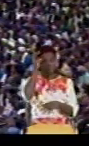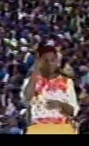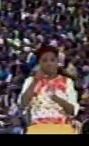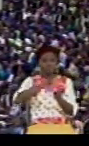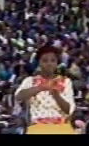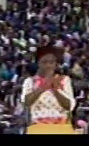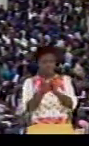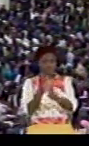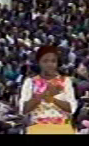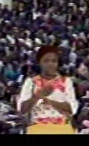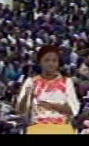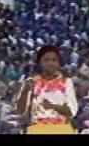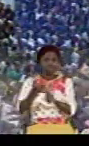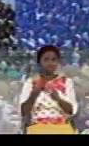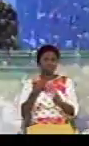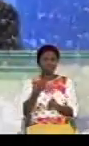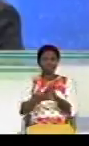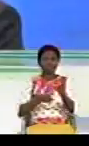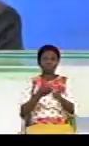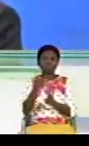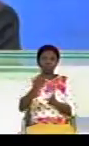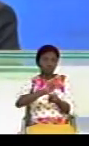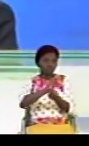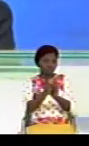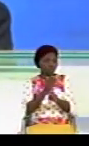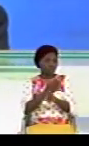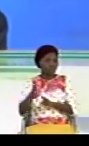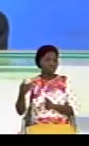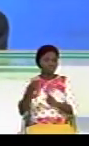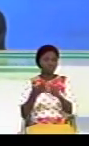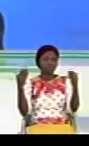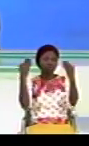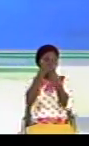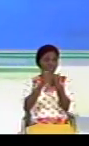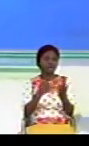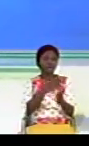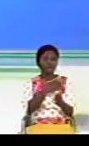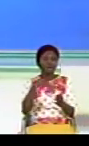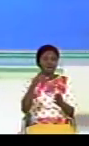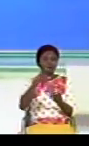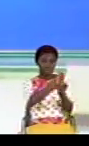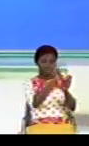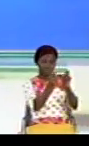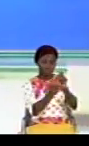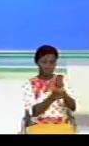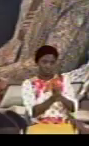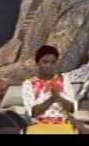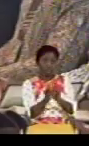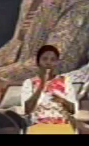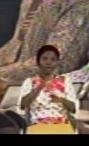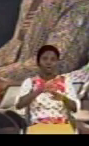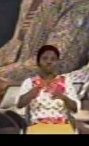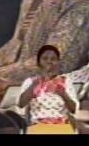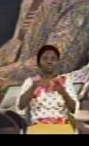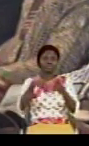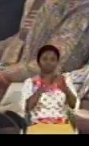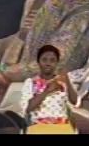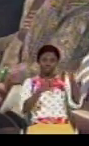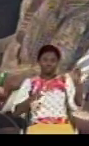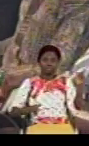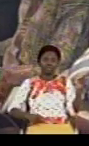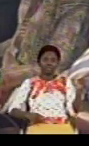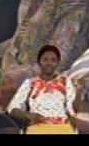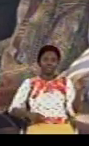world, you turn away from darkness, and you turn unto the Lord.